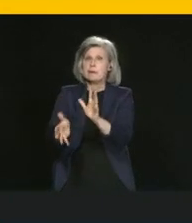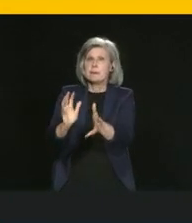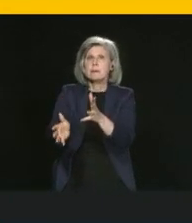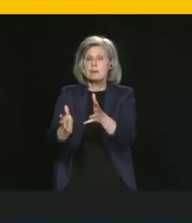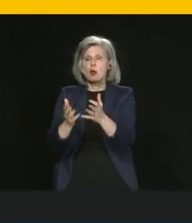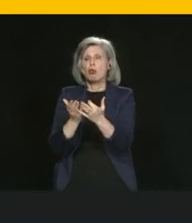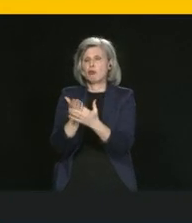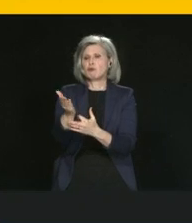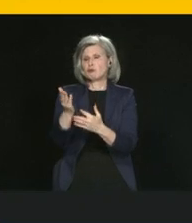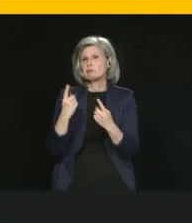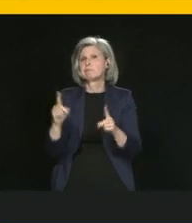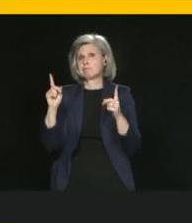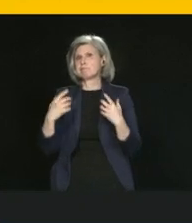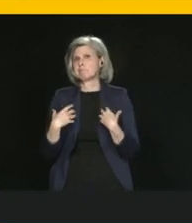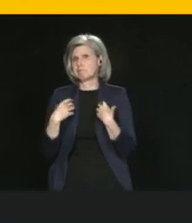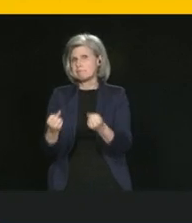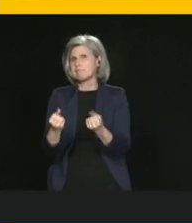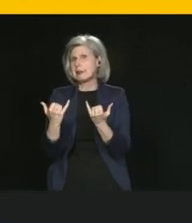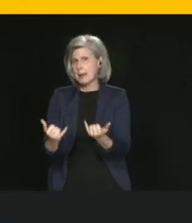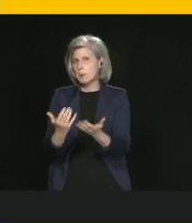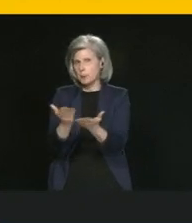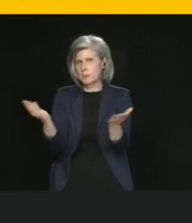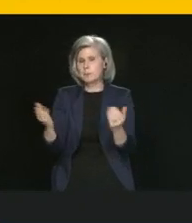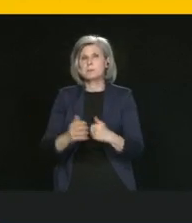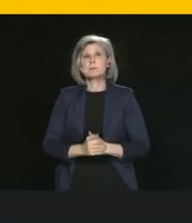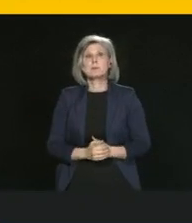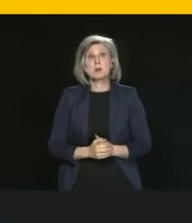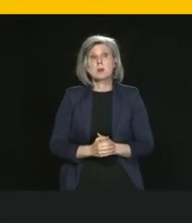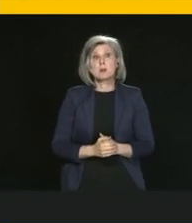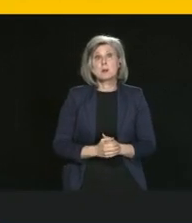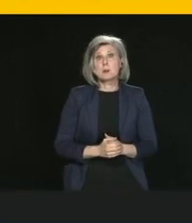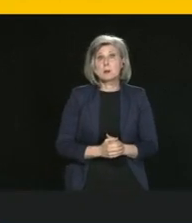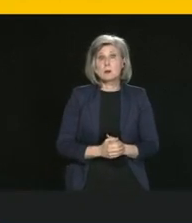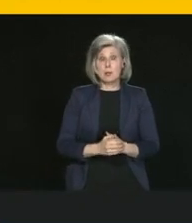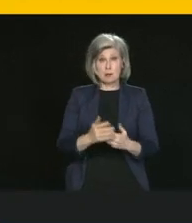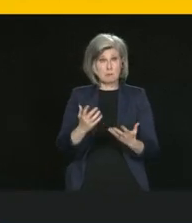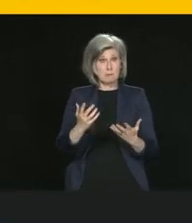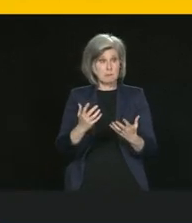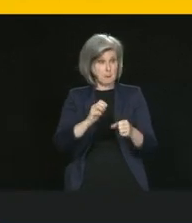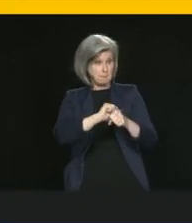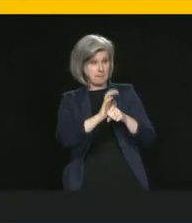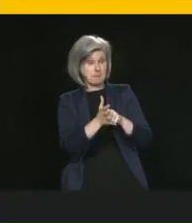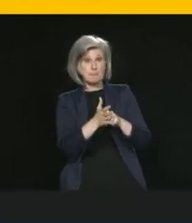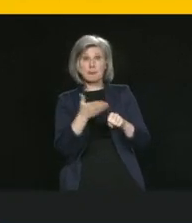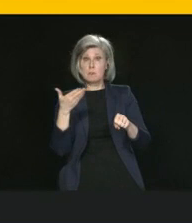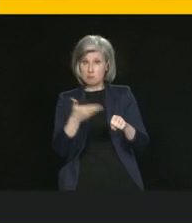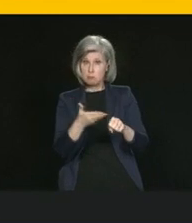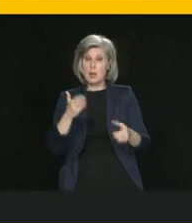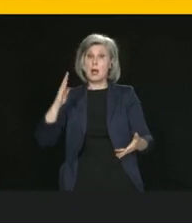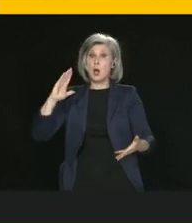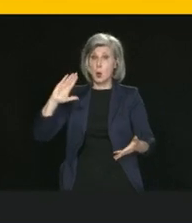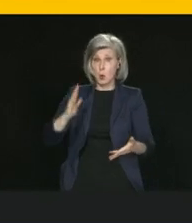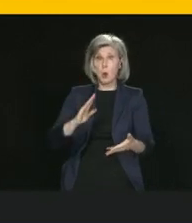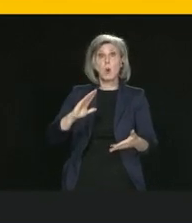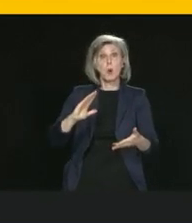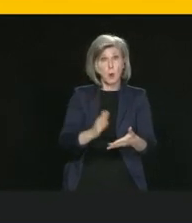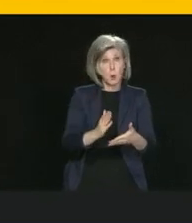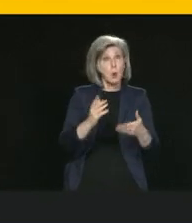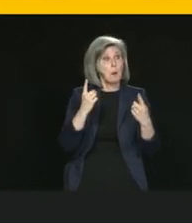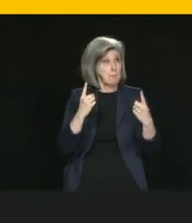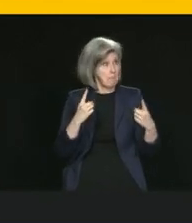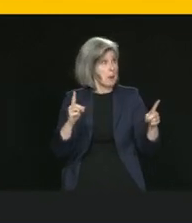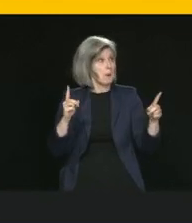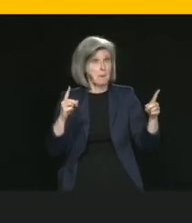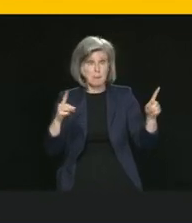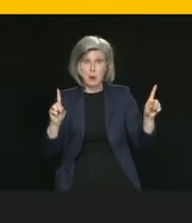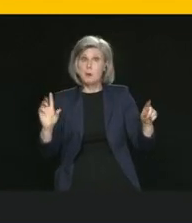However, even though the epidemic growth has slowed considerably across the country and we can now see these hopeful signs, this is the part where